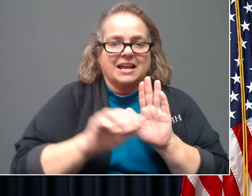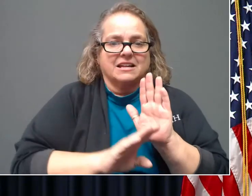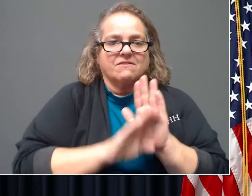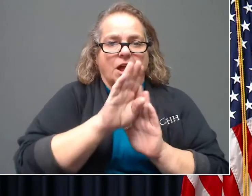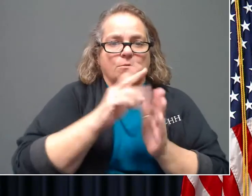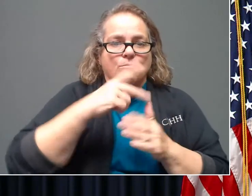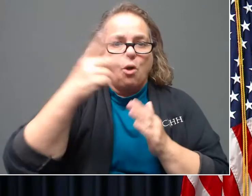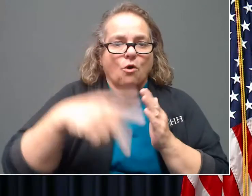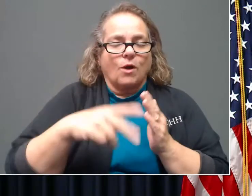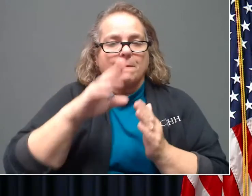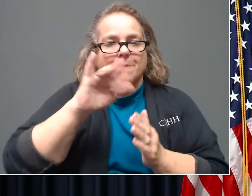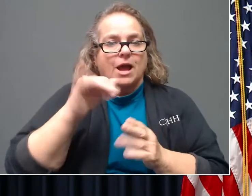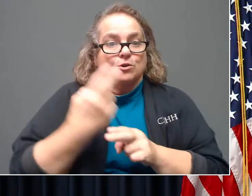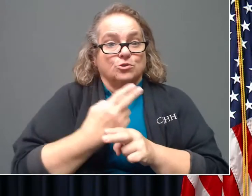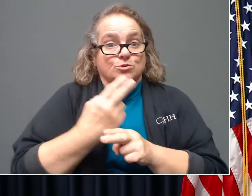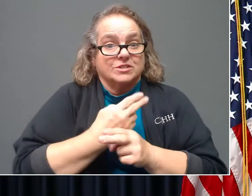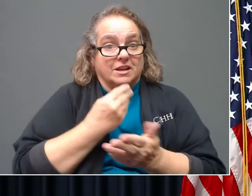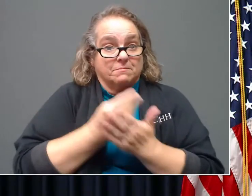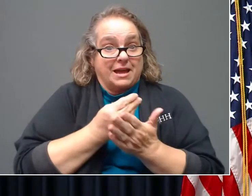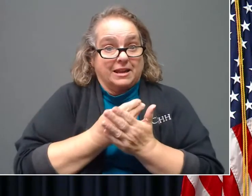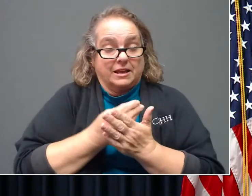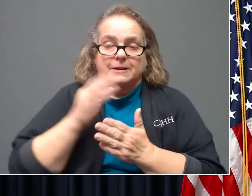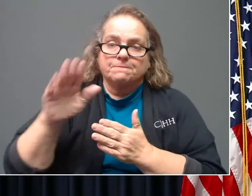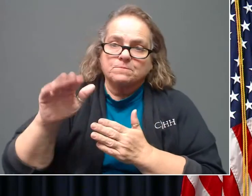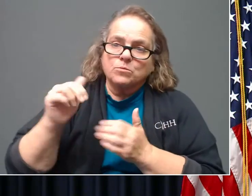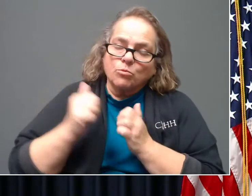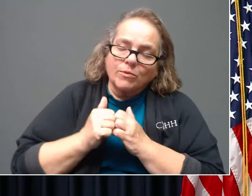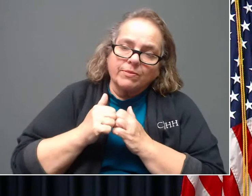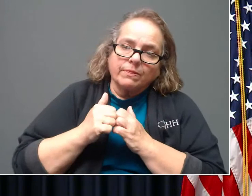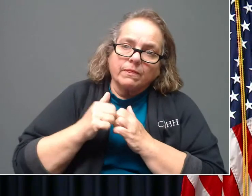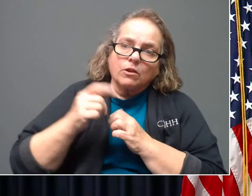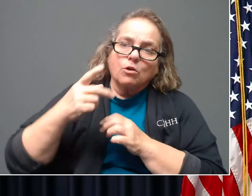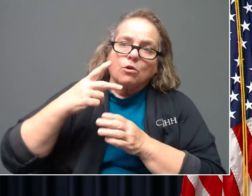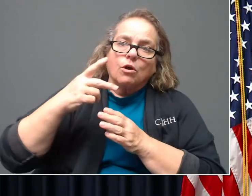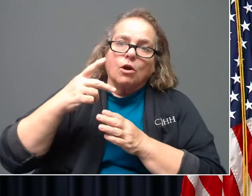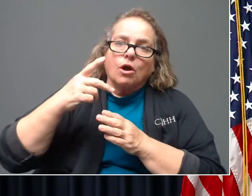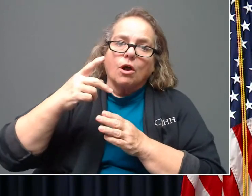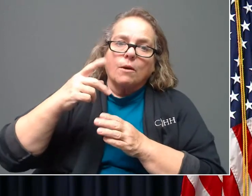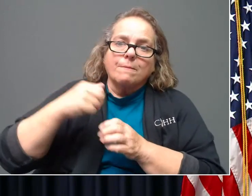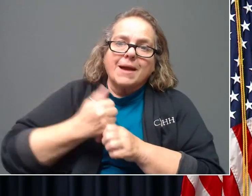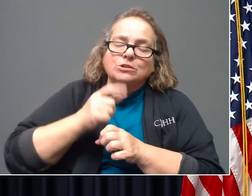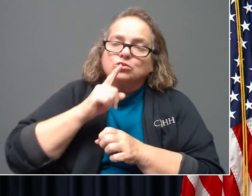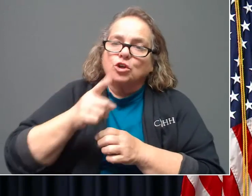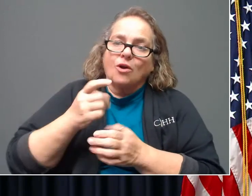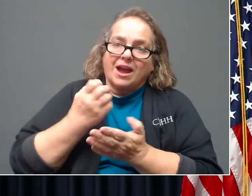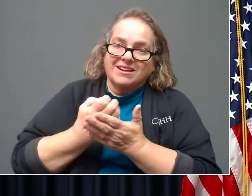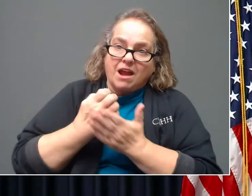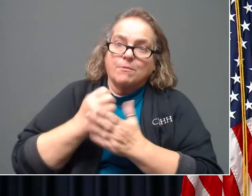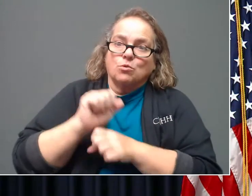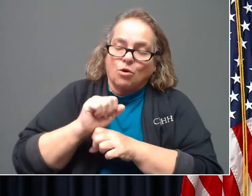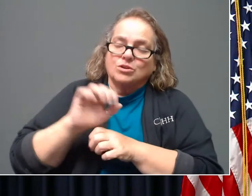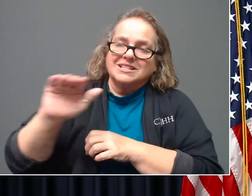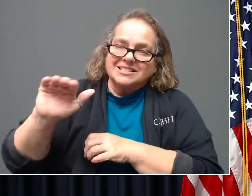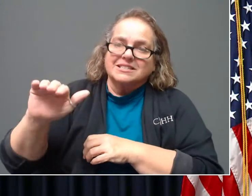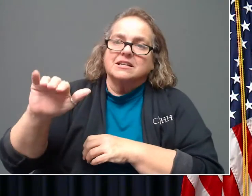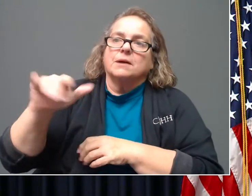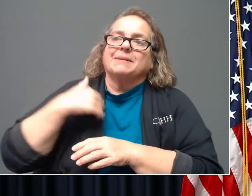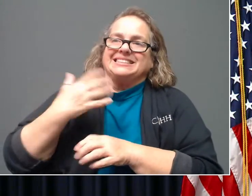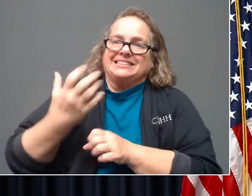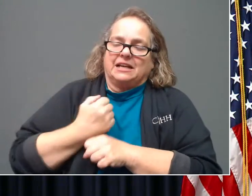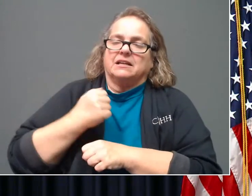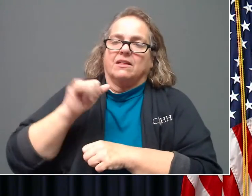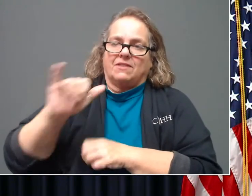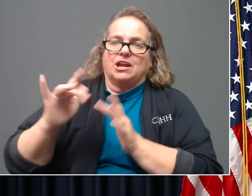that $50 million to help make those economics work, get that fiber into the home and get